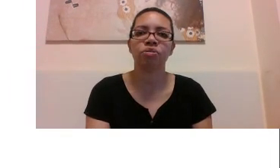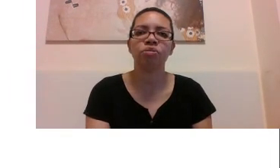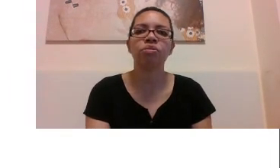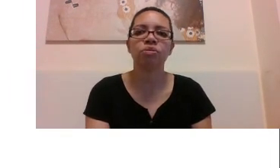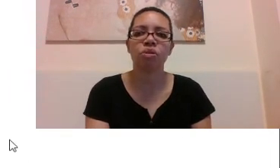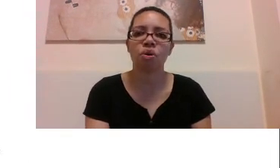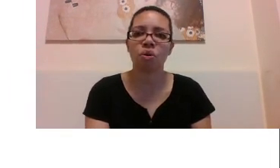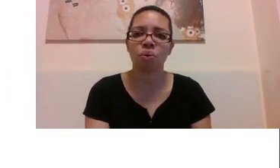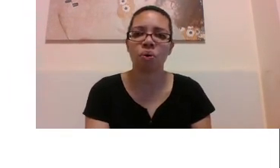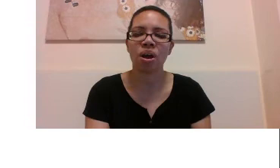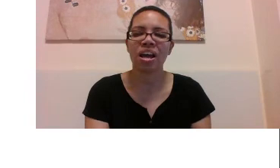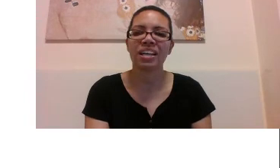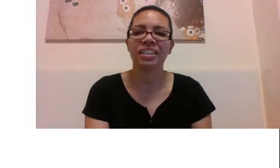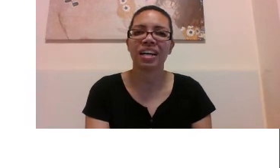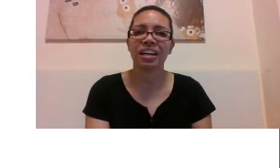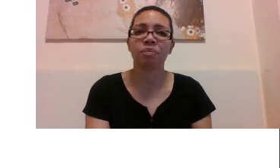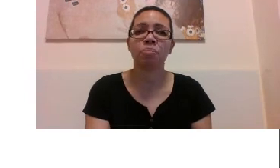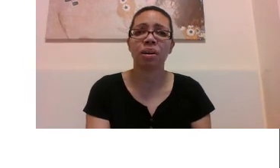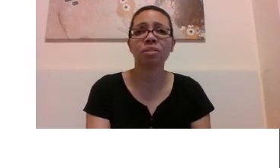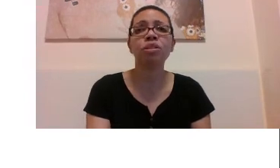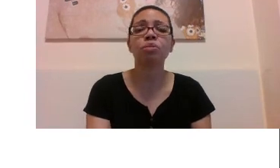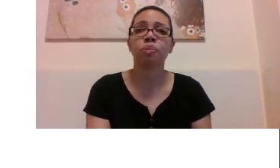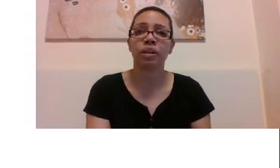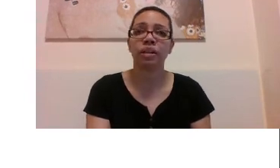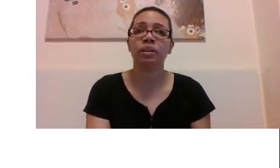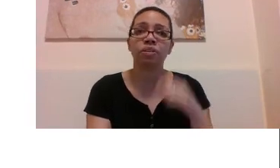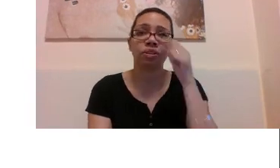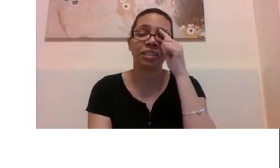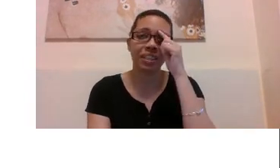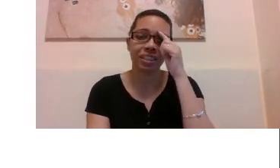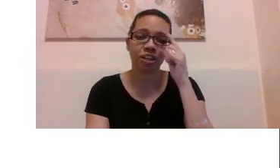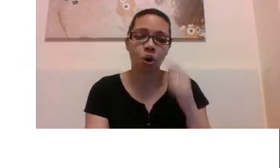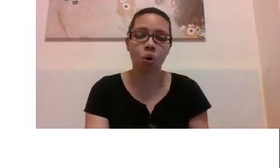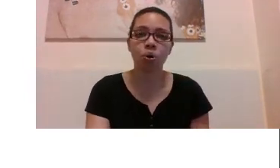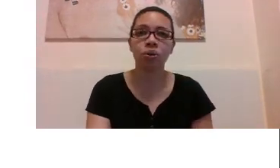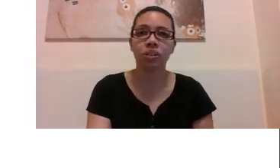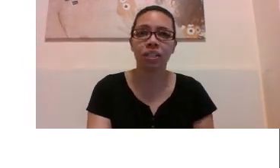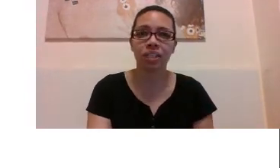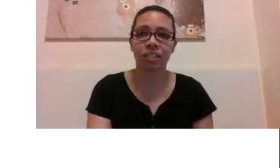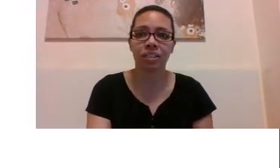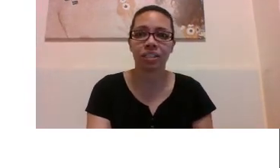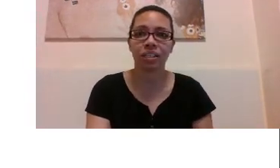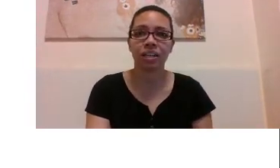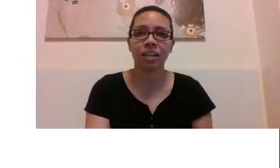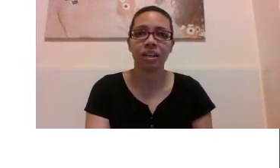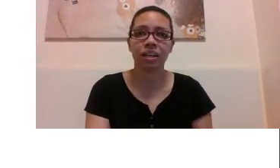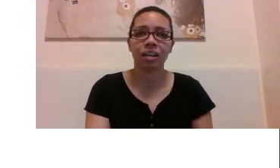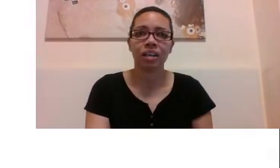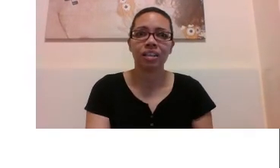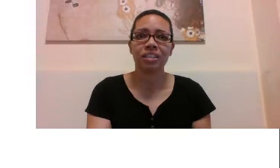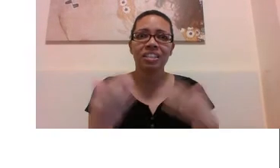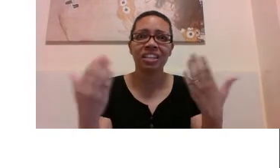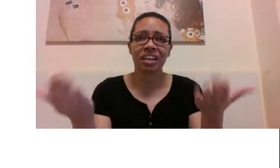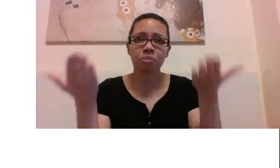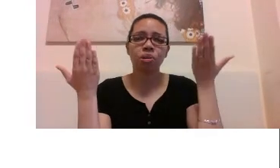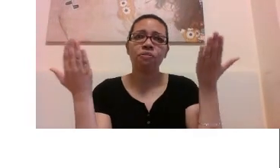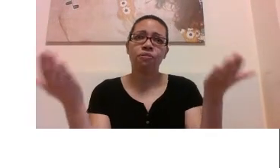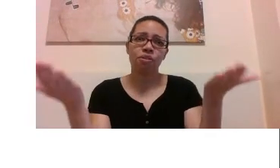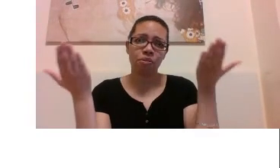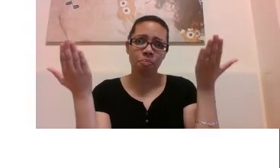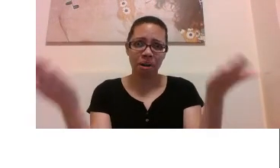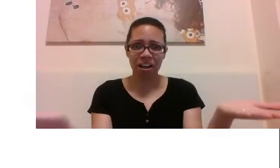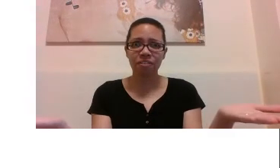And do you know that brown superhero did all this